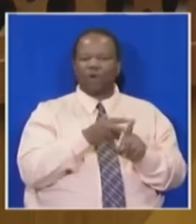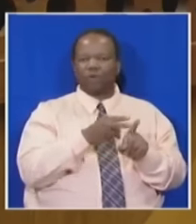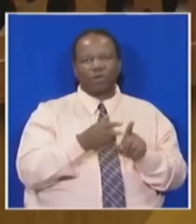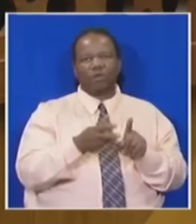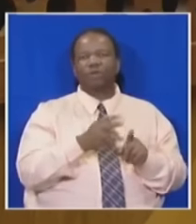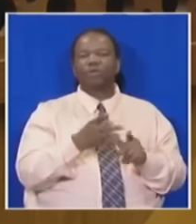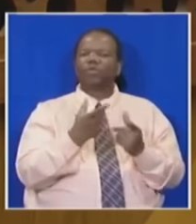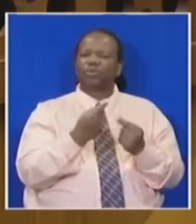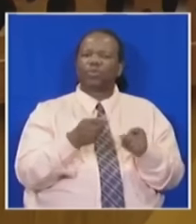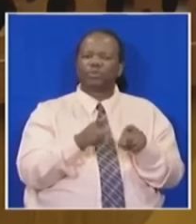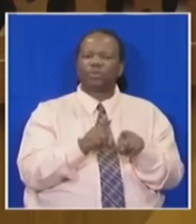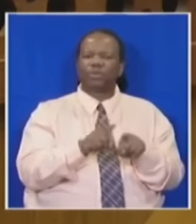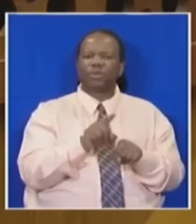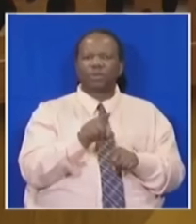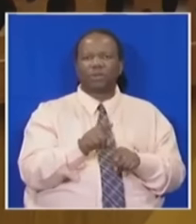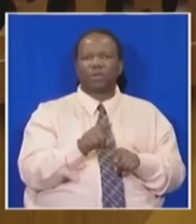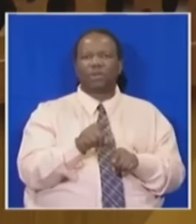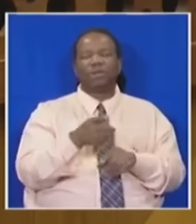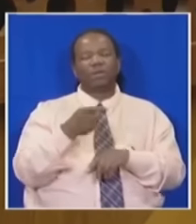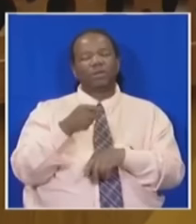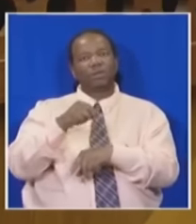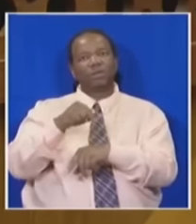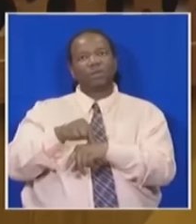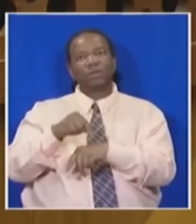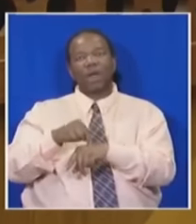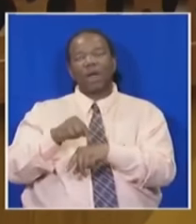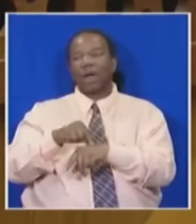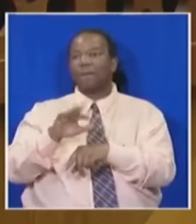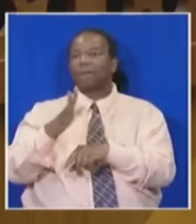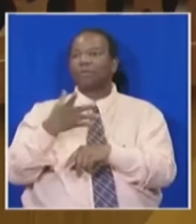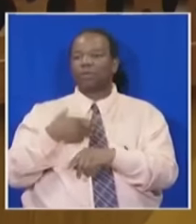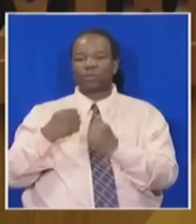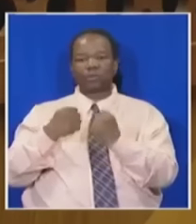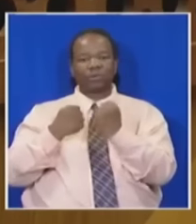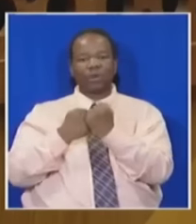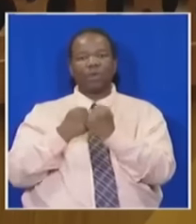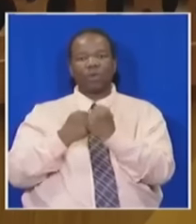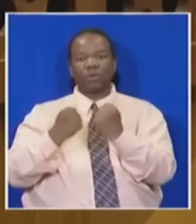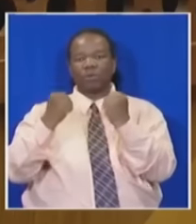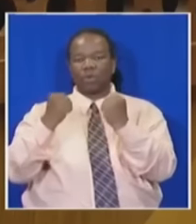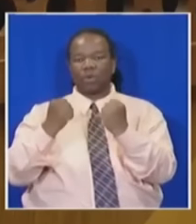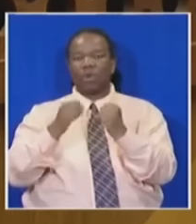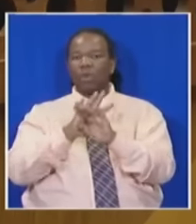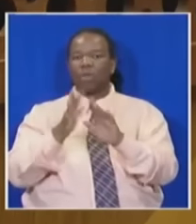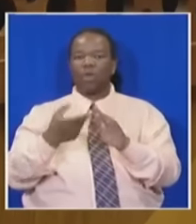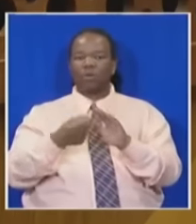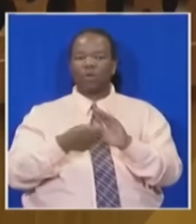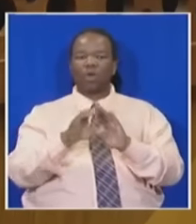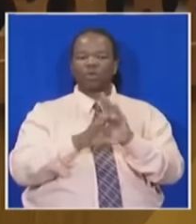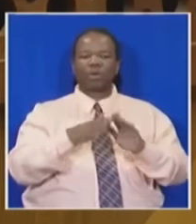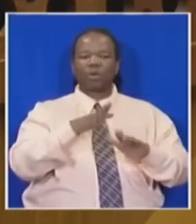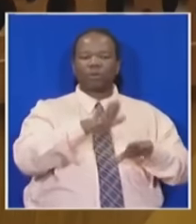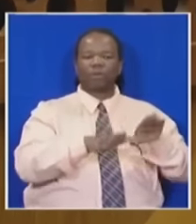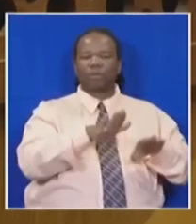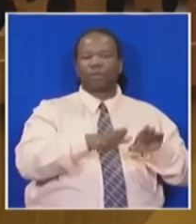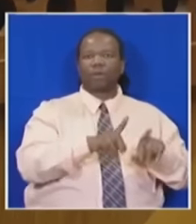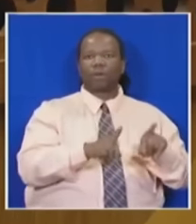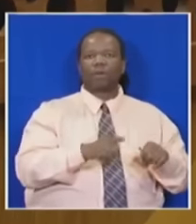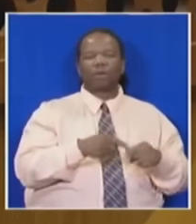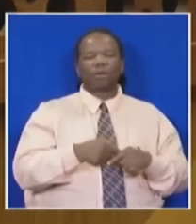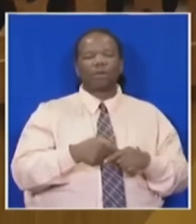doing currently. It's about time that you stood up for the Constitution and not stood on it. You also said that we